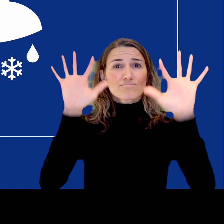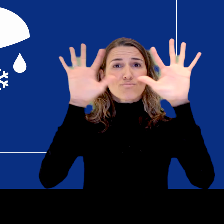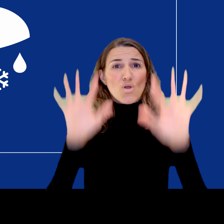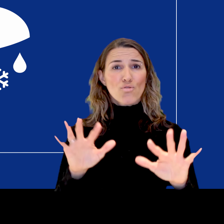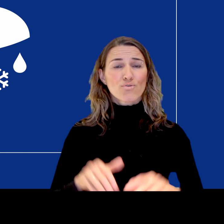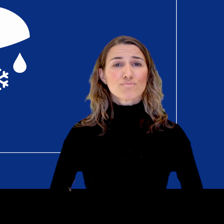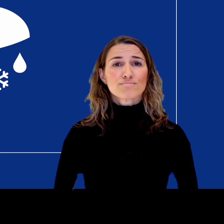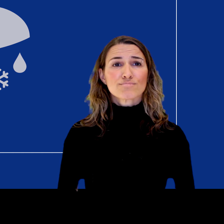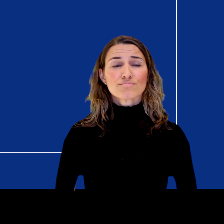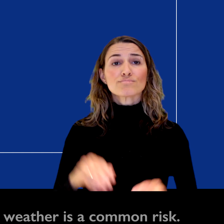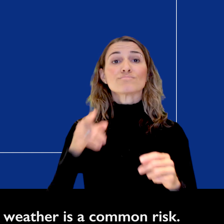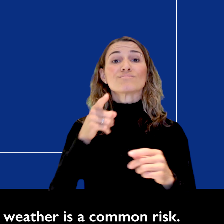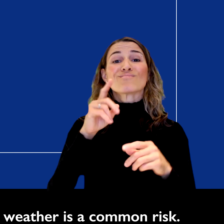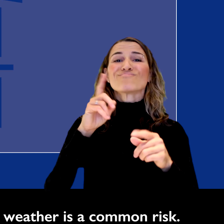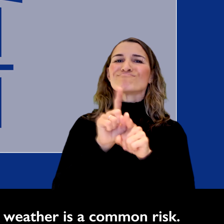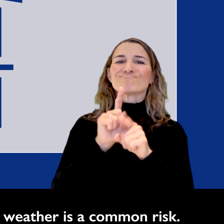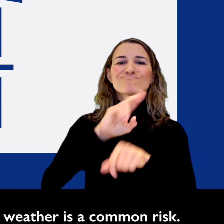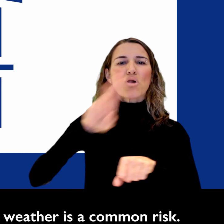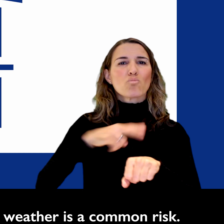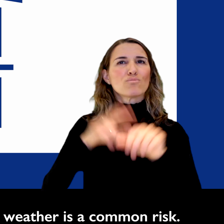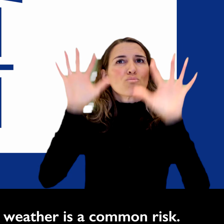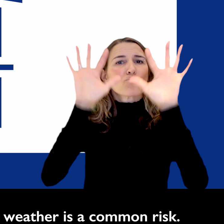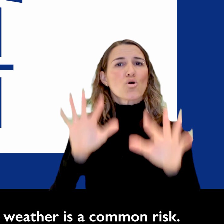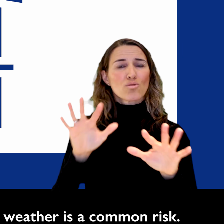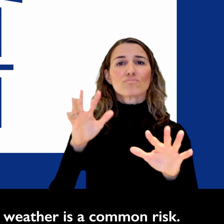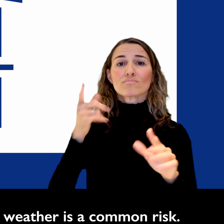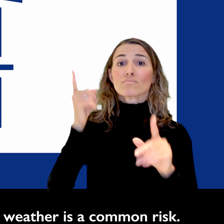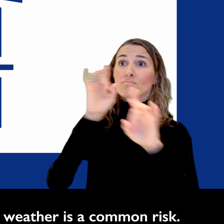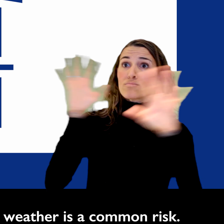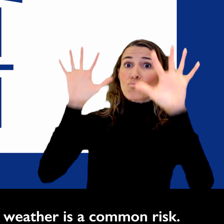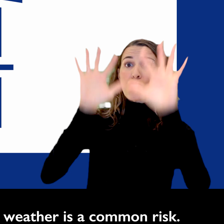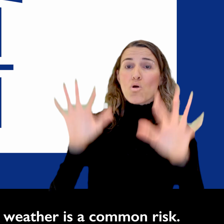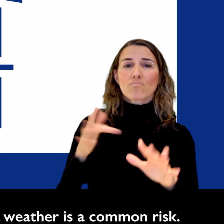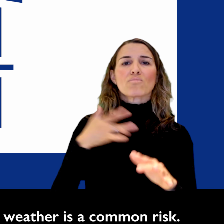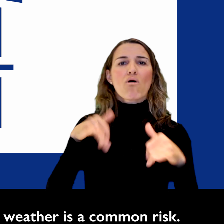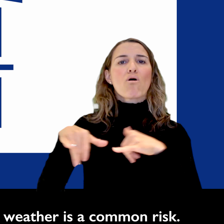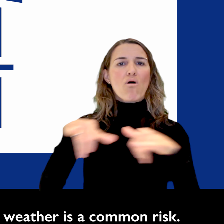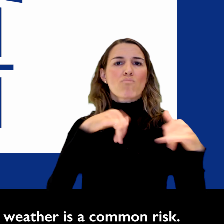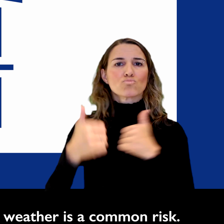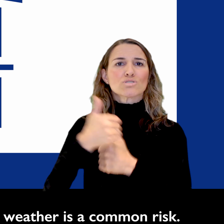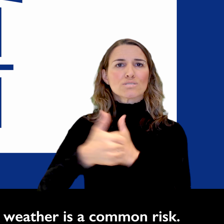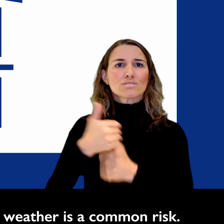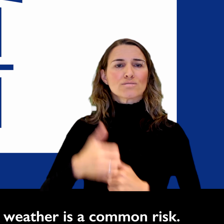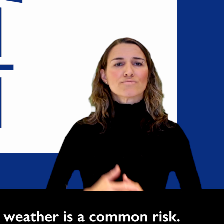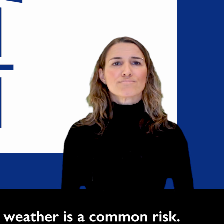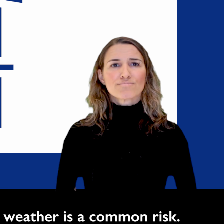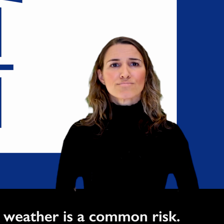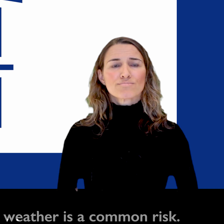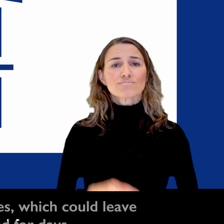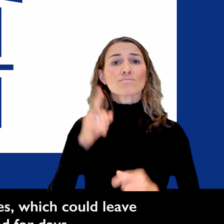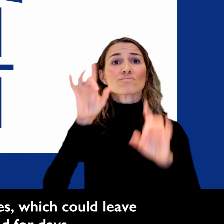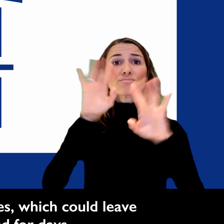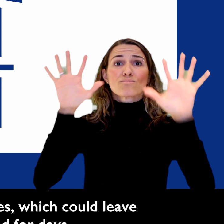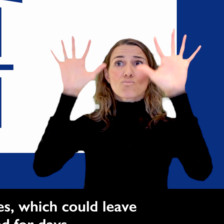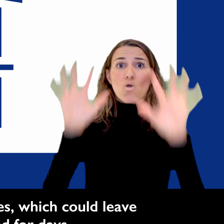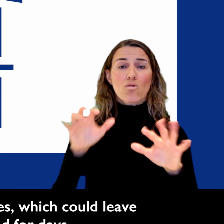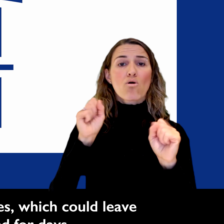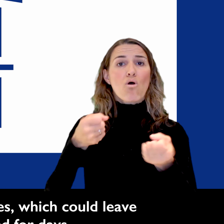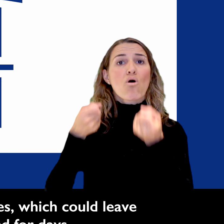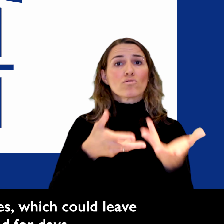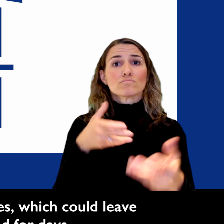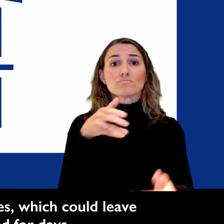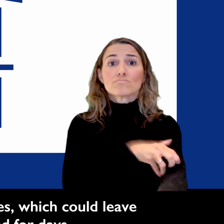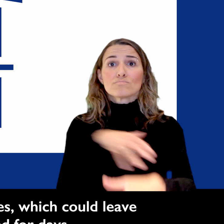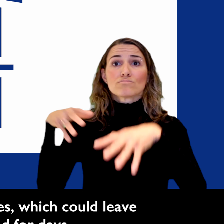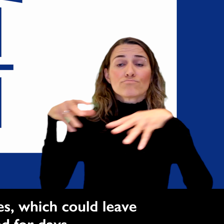Extreme weather. As part of our natural weather system, extreme weather is a common risk. Extreme weather